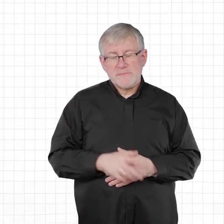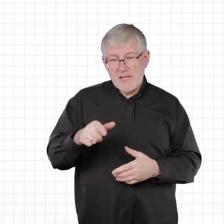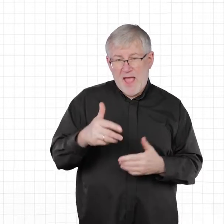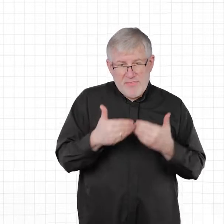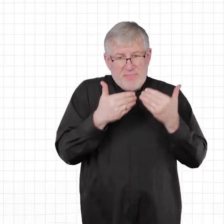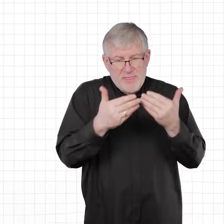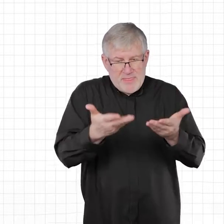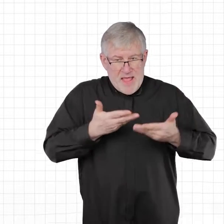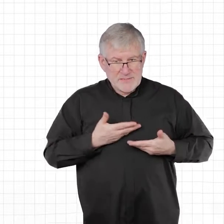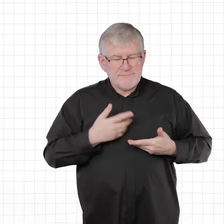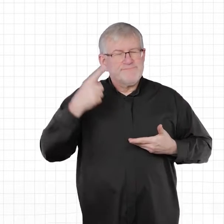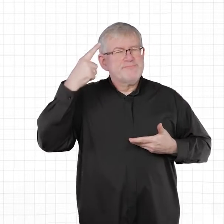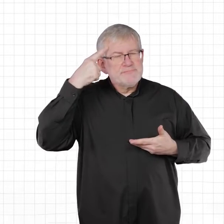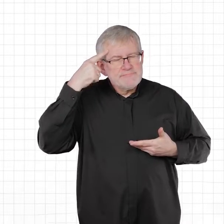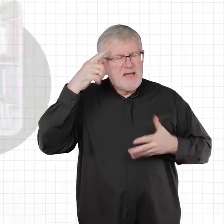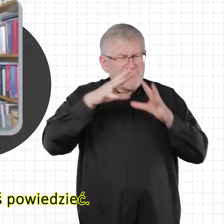a next step.